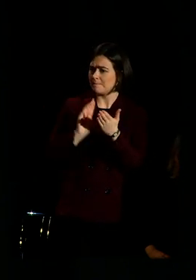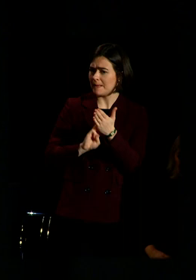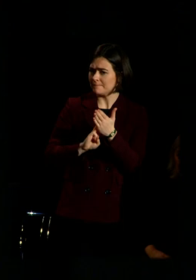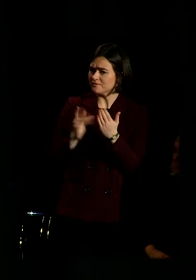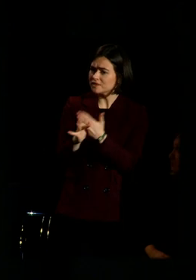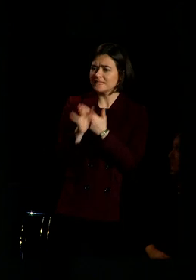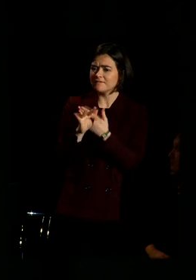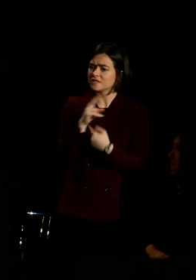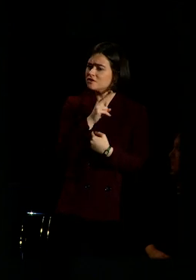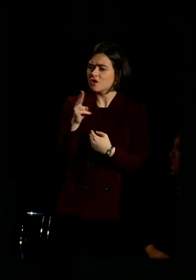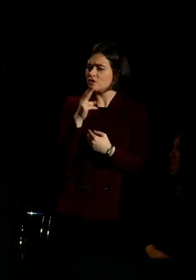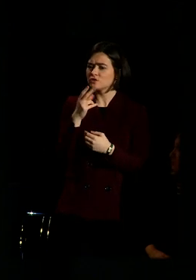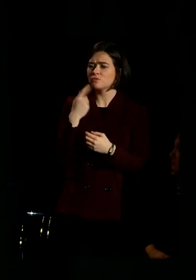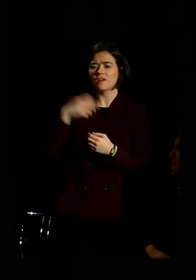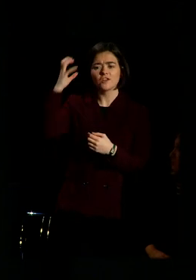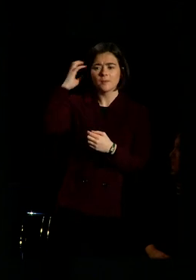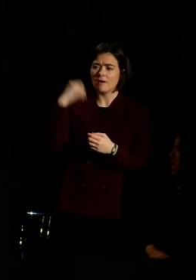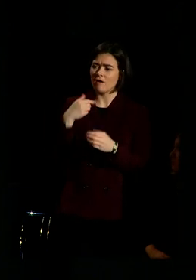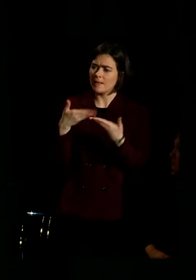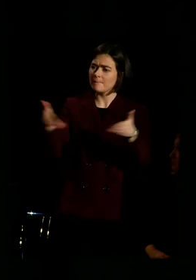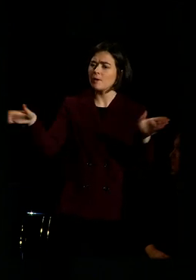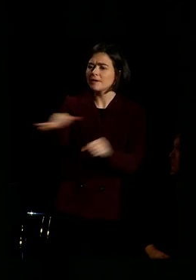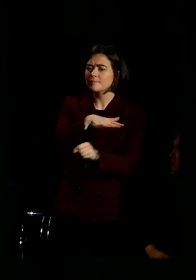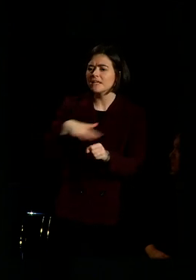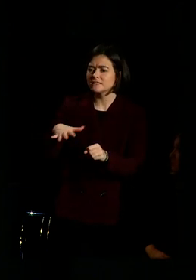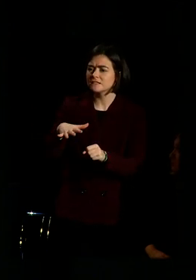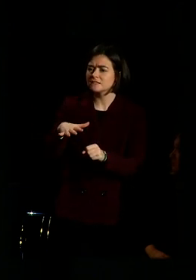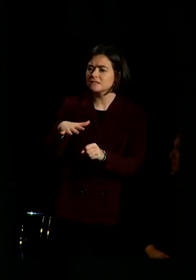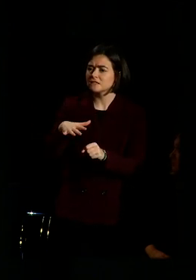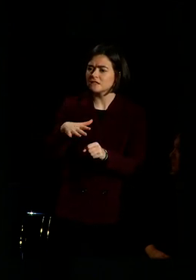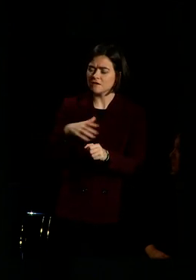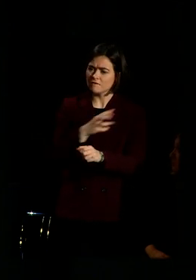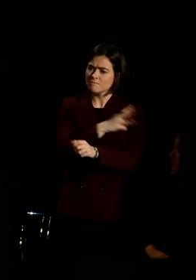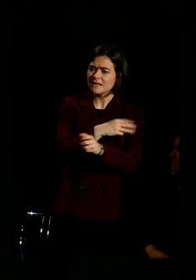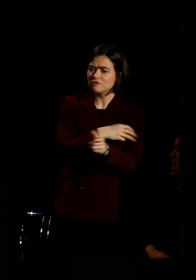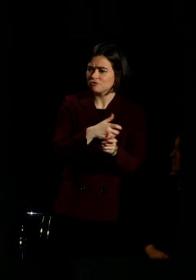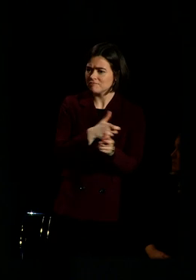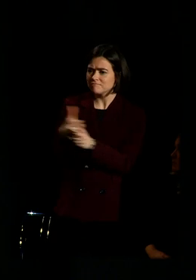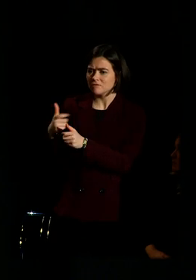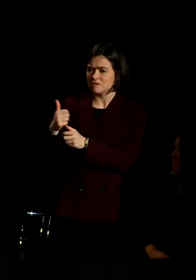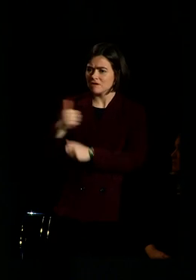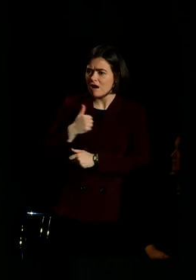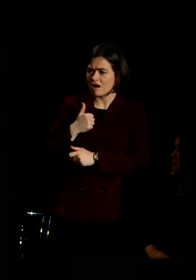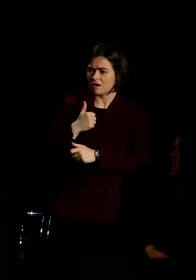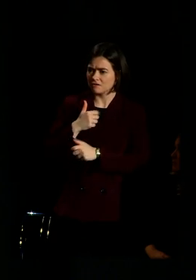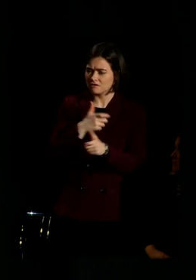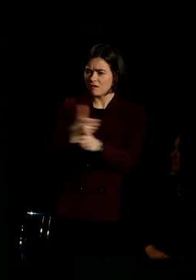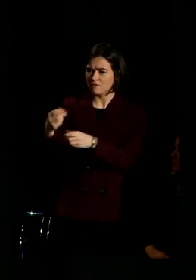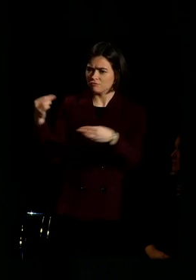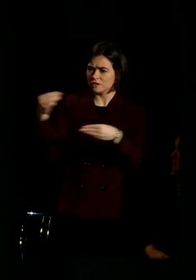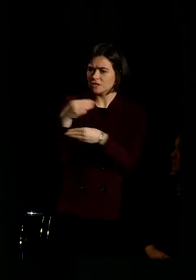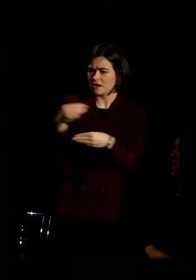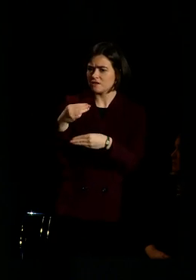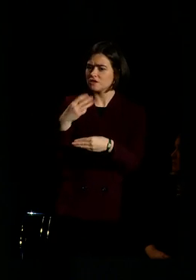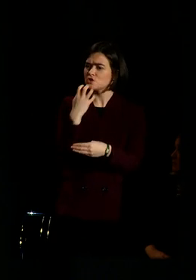to wear their kippot in public. Heavily armed police or military guards patrol in front of synagogues,